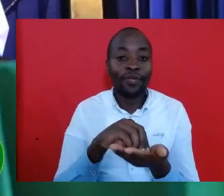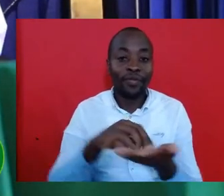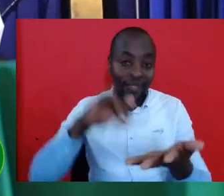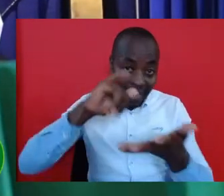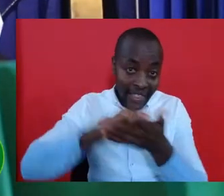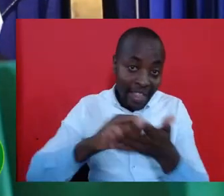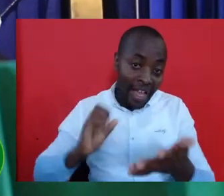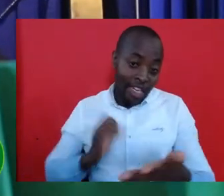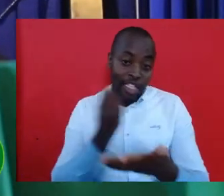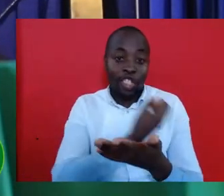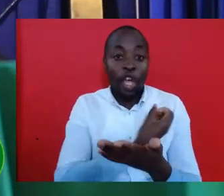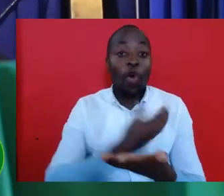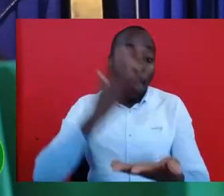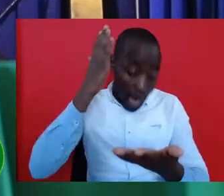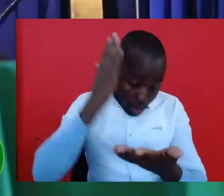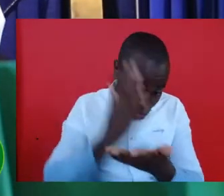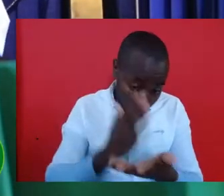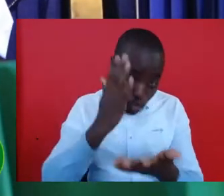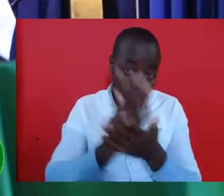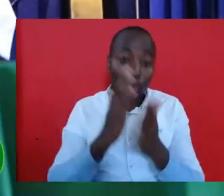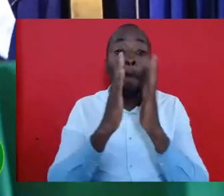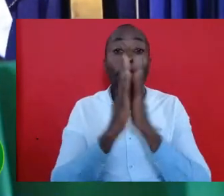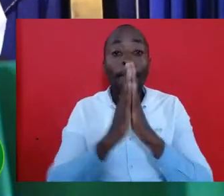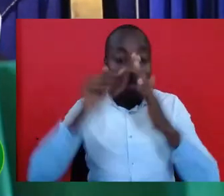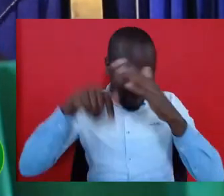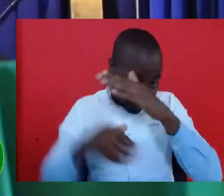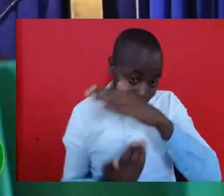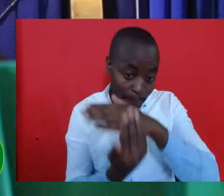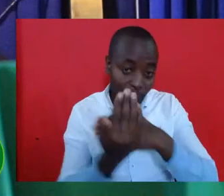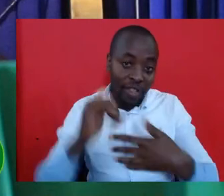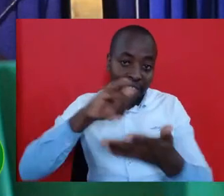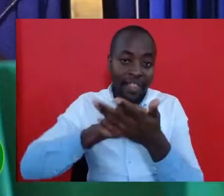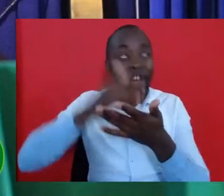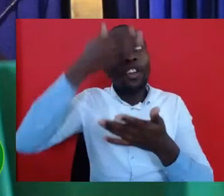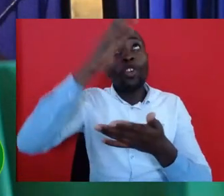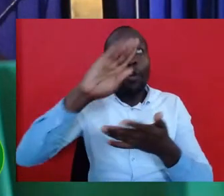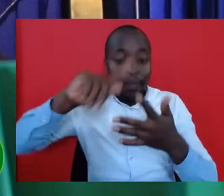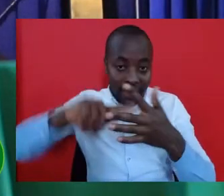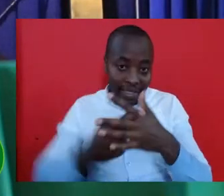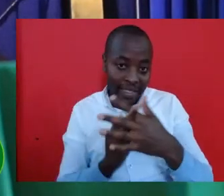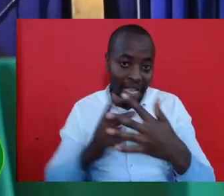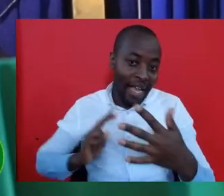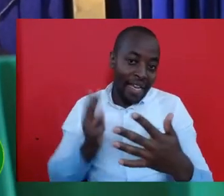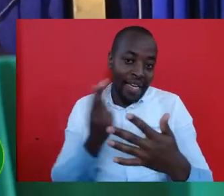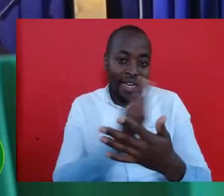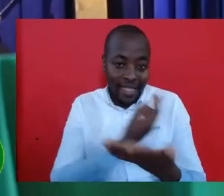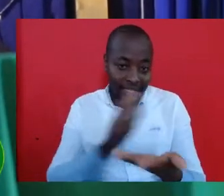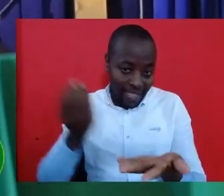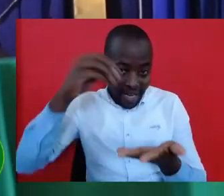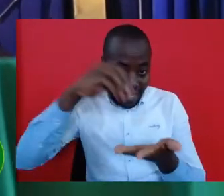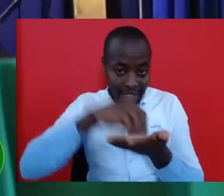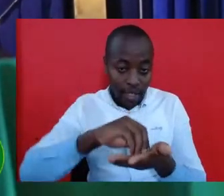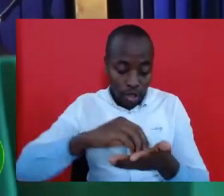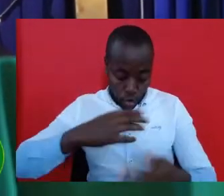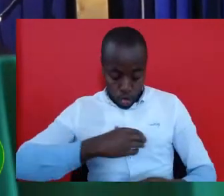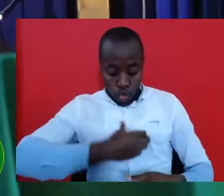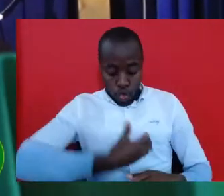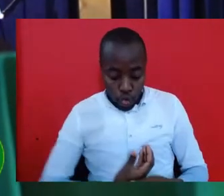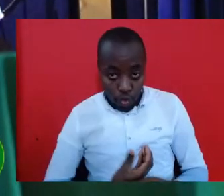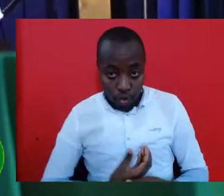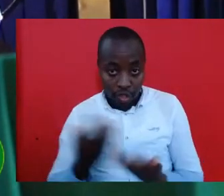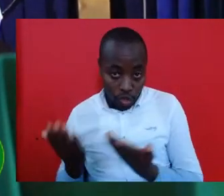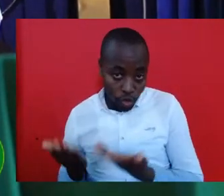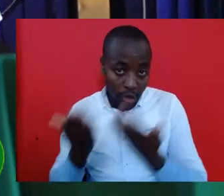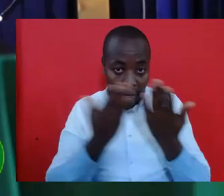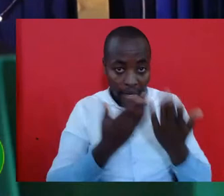that is our solemn prayer this morning, that the Lord may revive us again. We wish to welcome all of you to